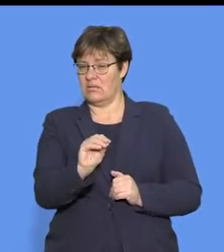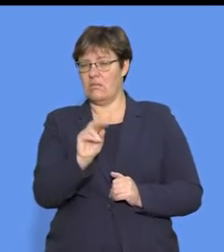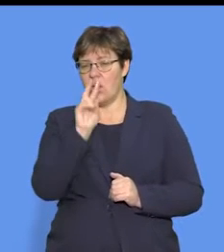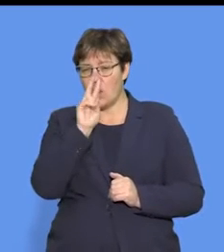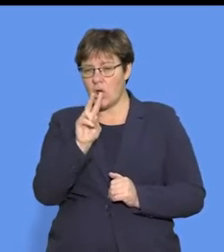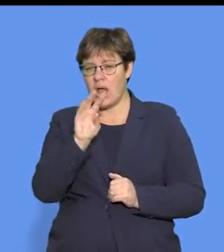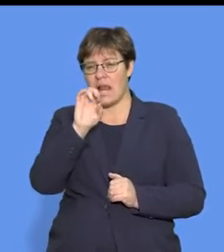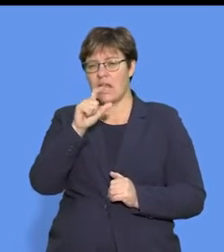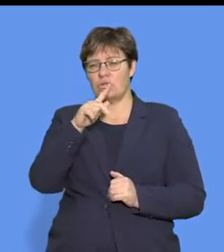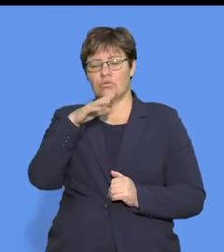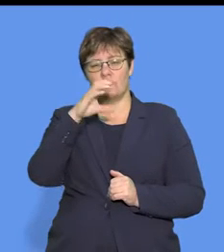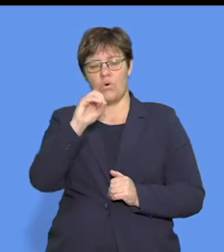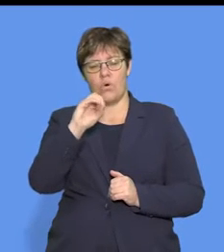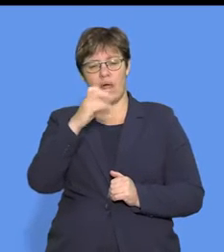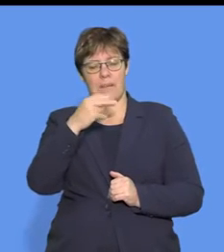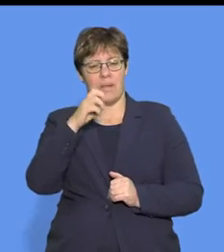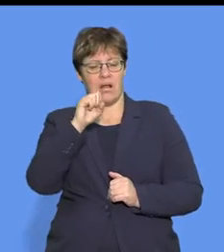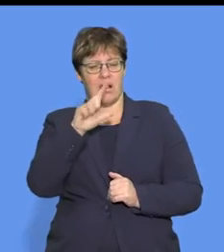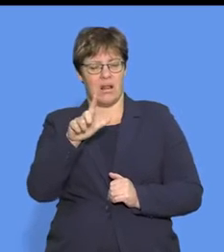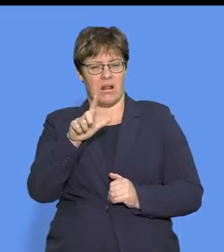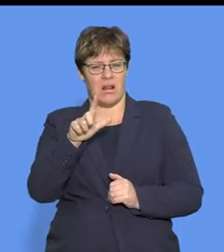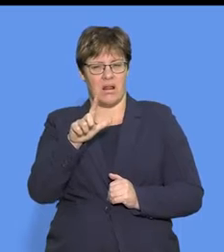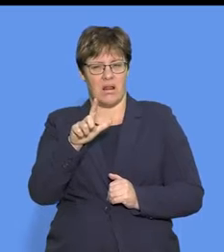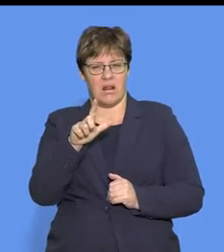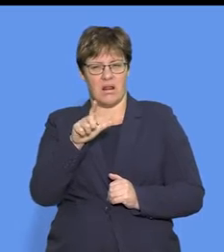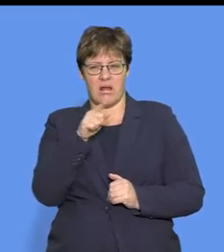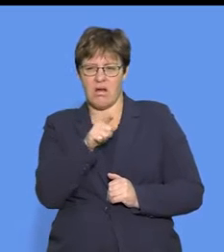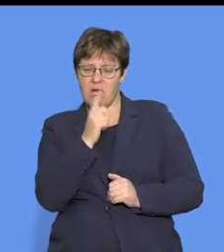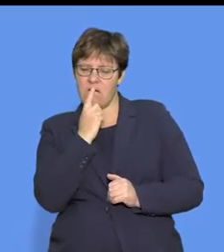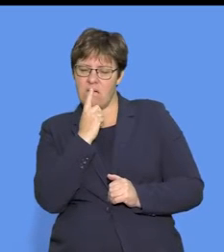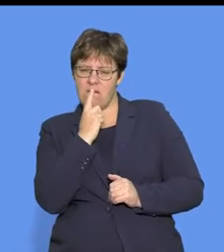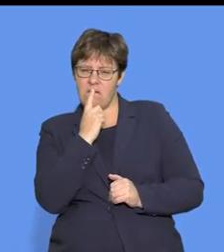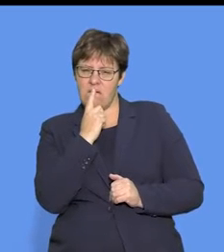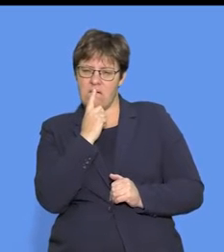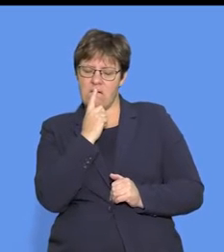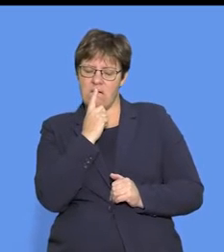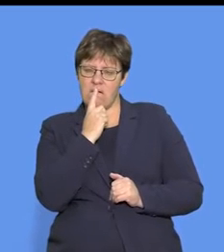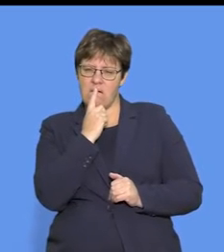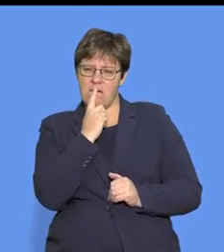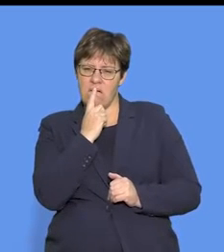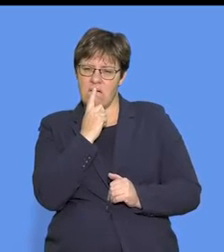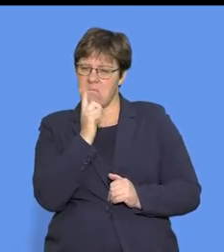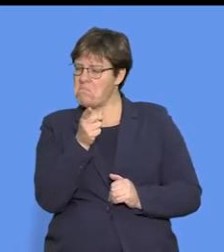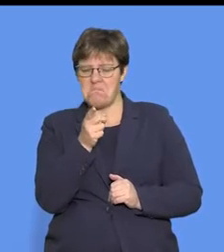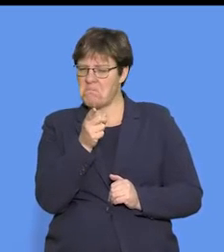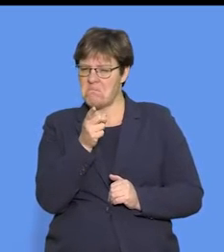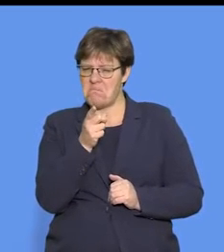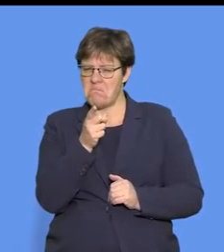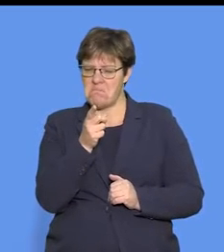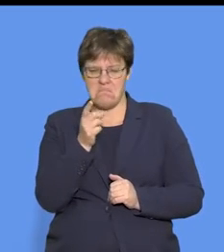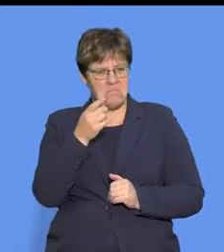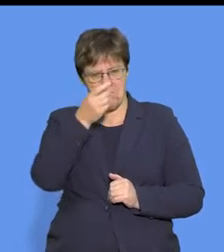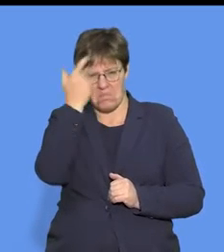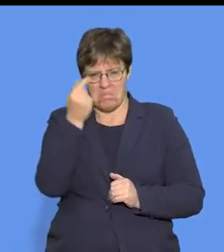to look at the electrochemical cell. Now, you might think, oh, that's a strange term. We haven't